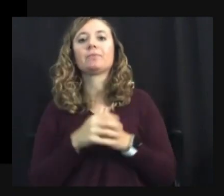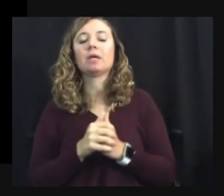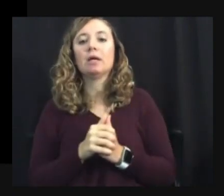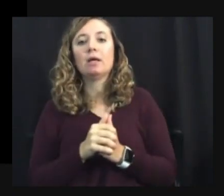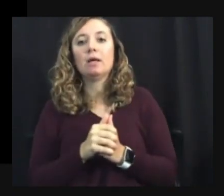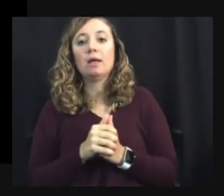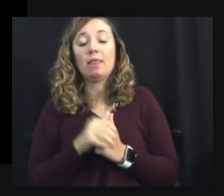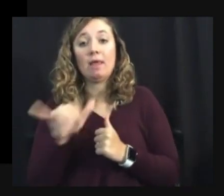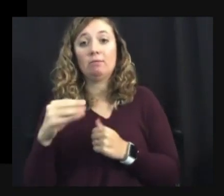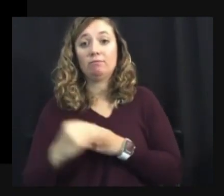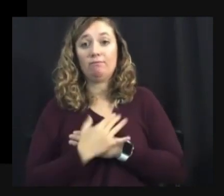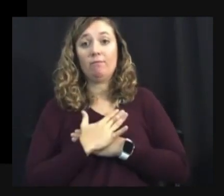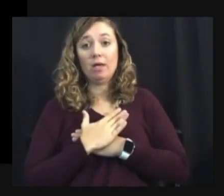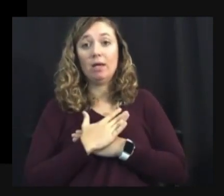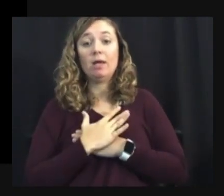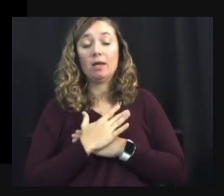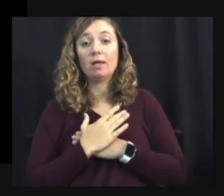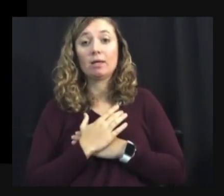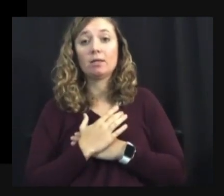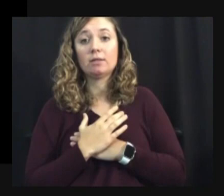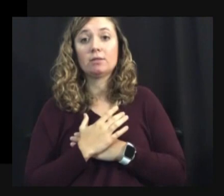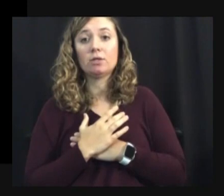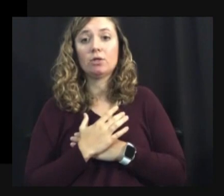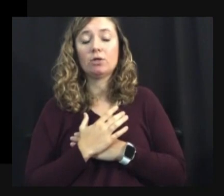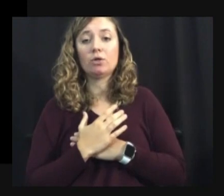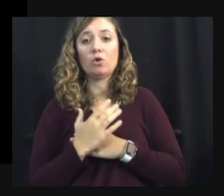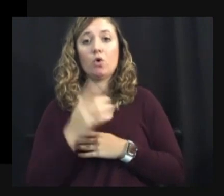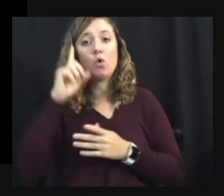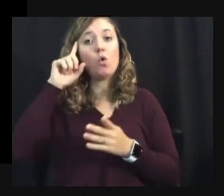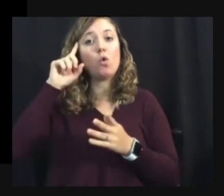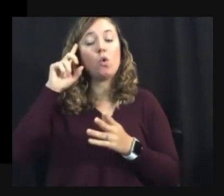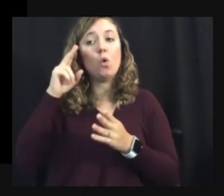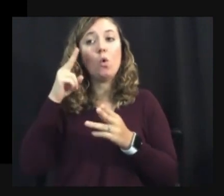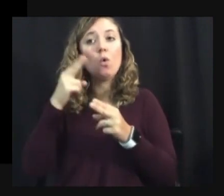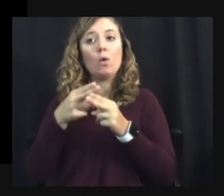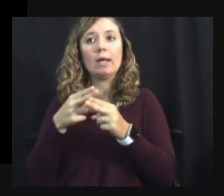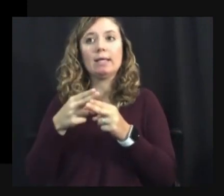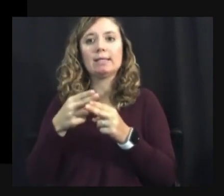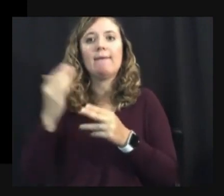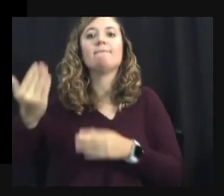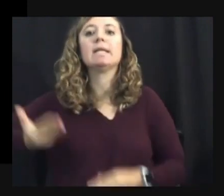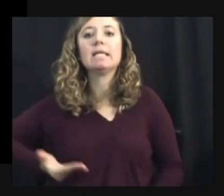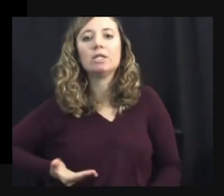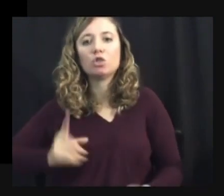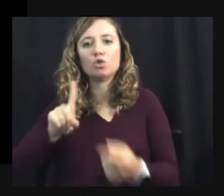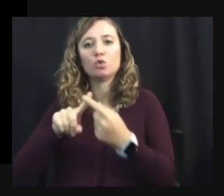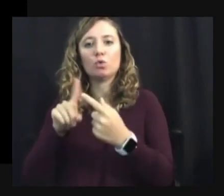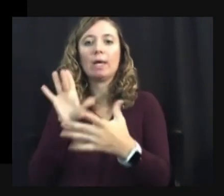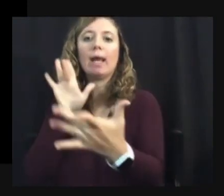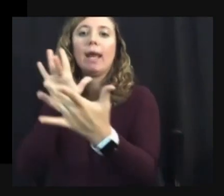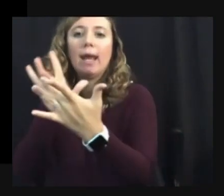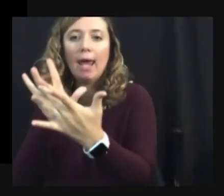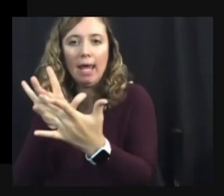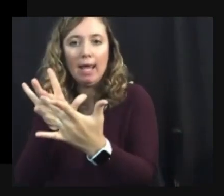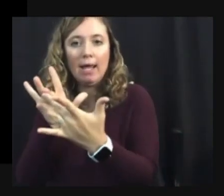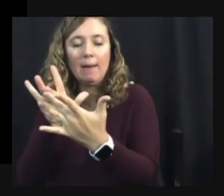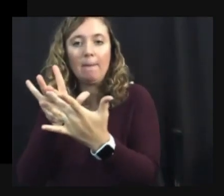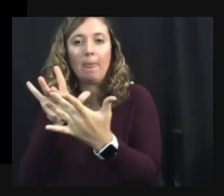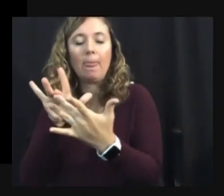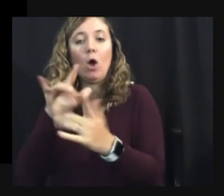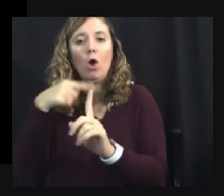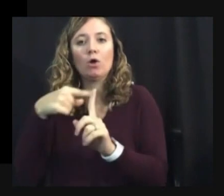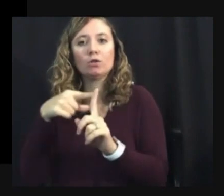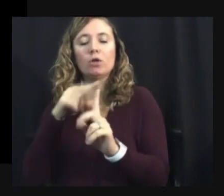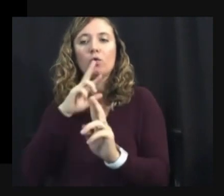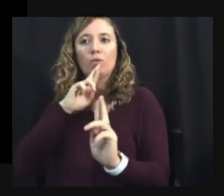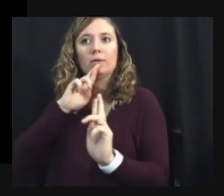that affects our ability to notice an invitation to connect and also be able to respond